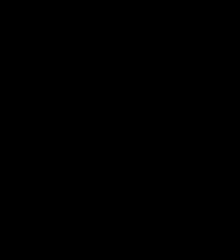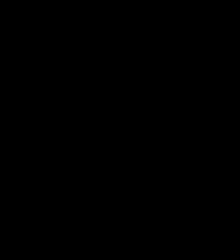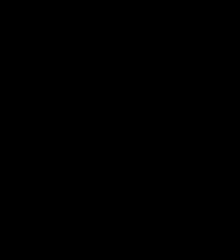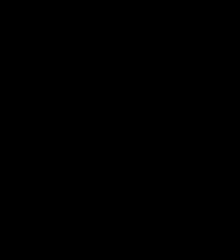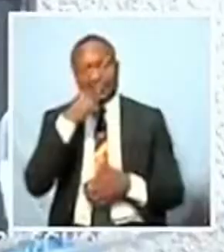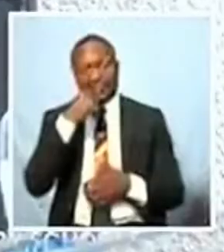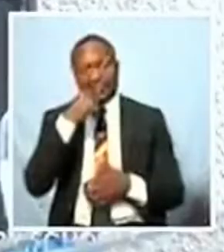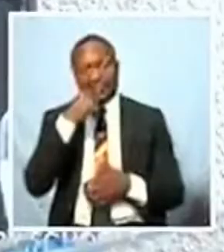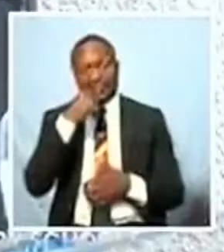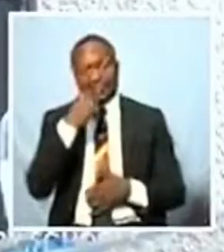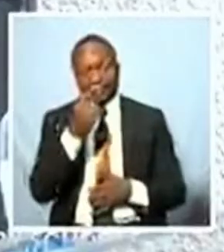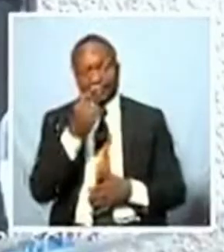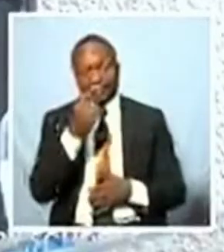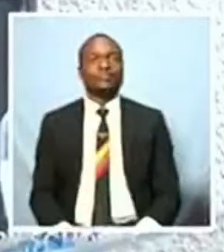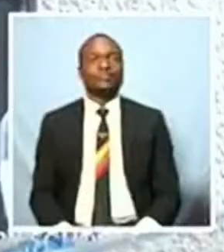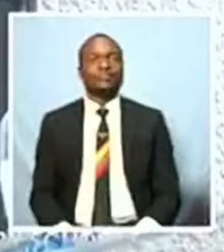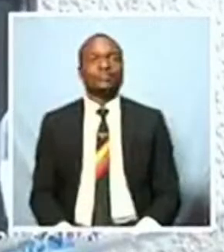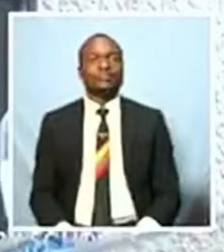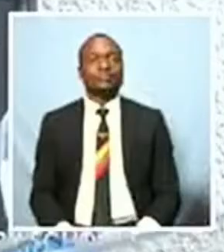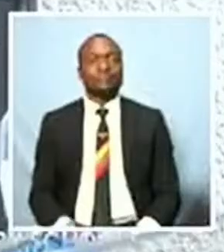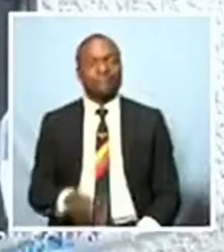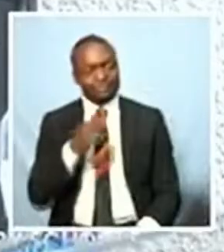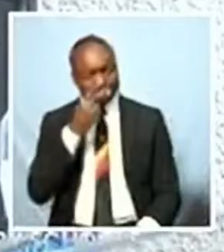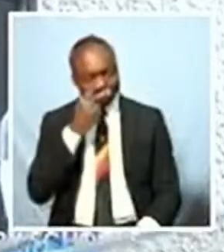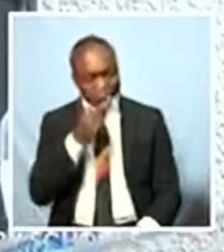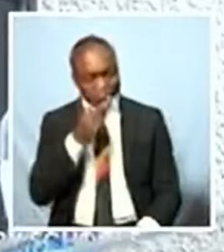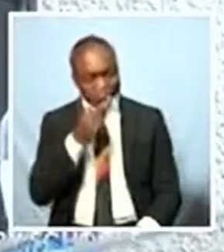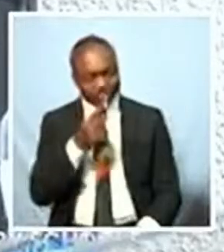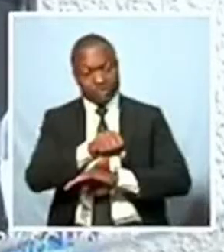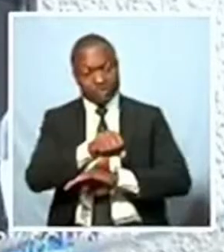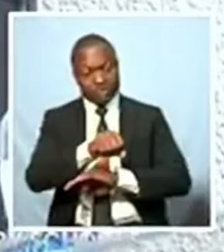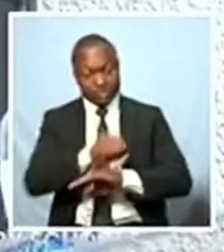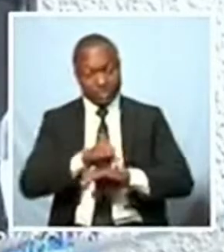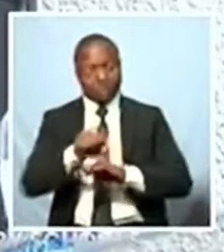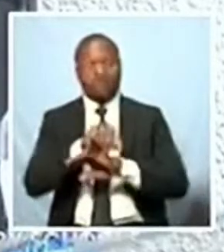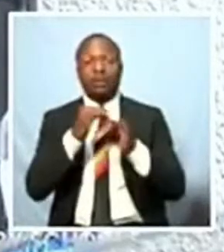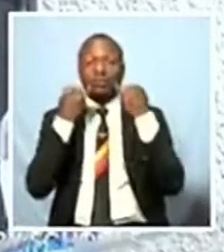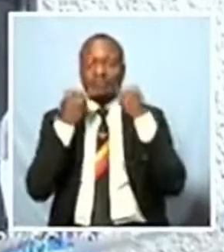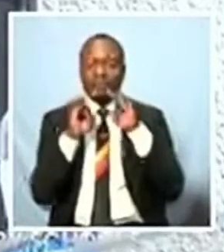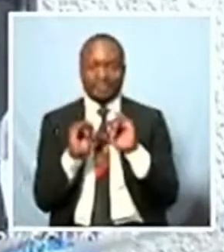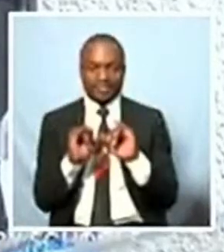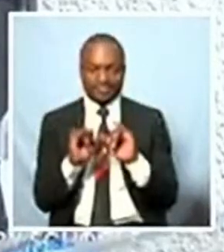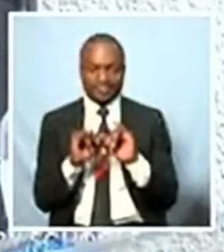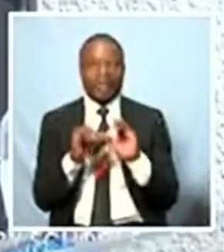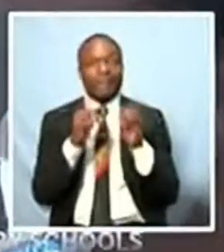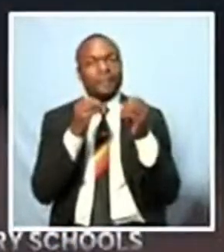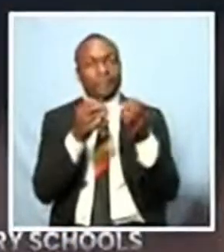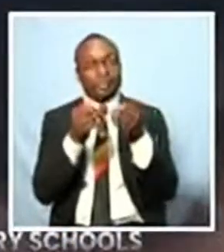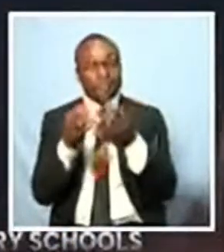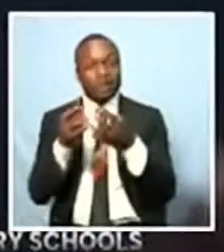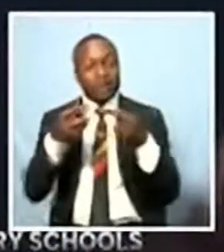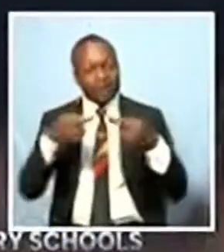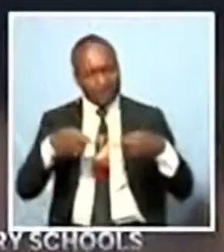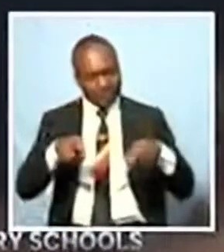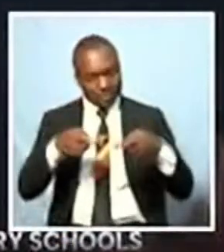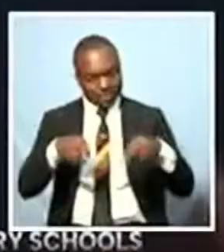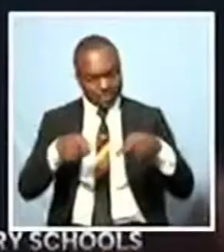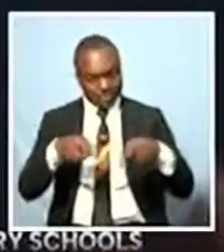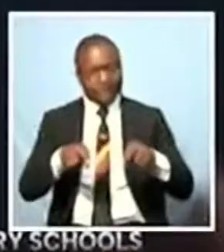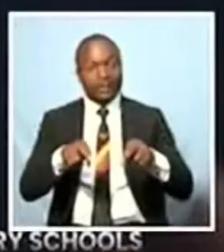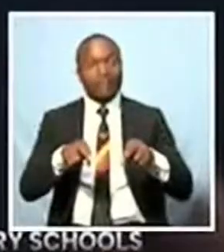mentioned that when we looked at the secondary data, the literature, most of the studies are